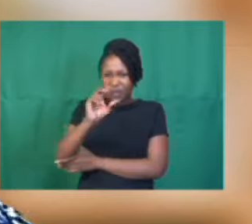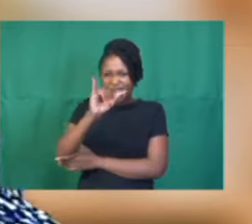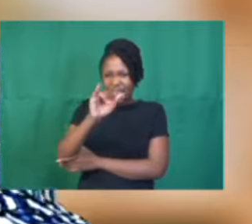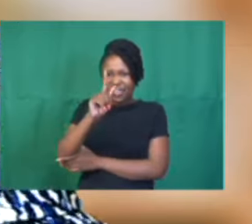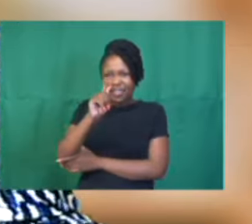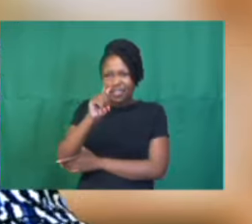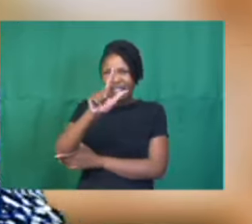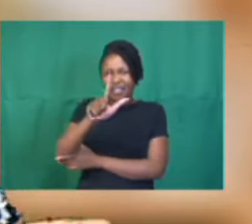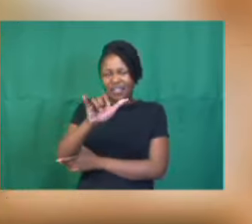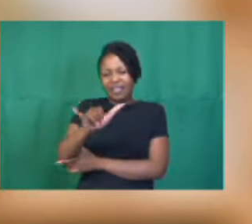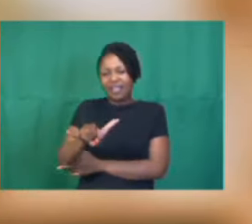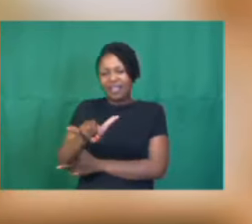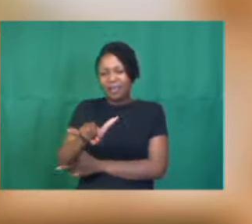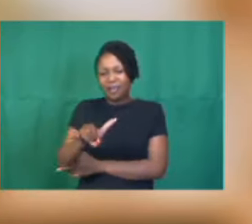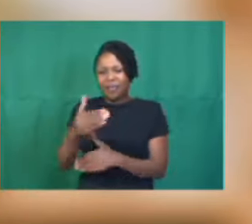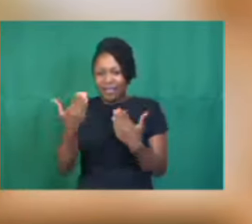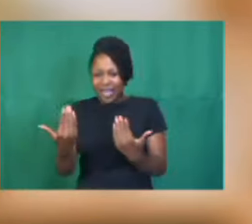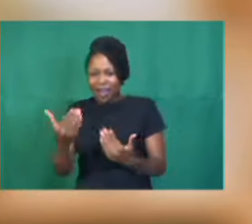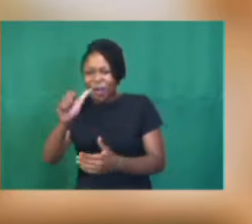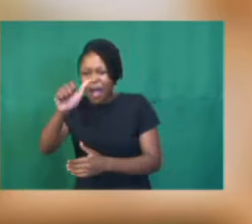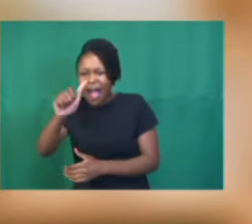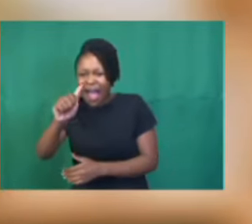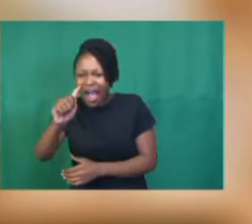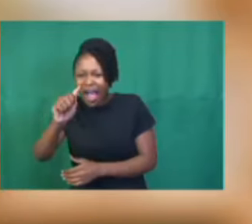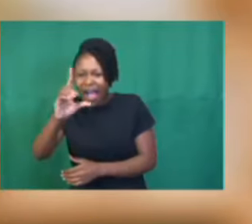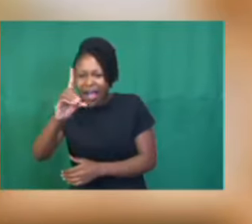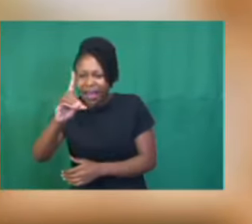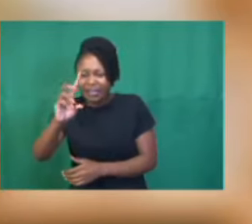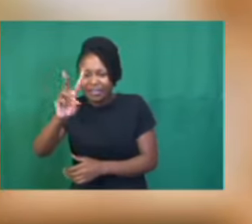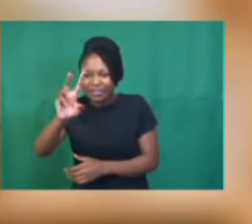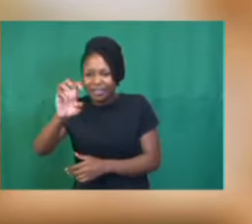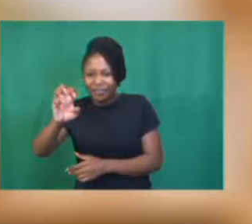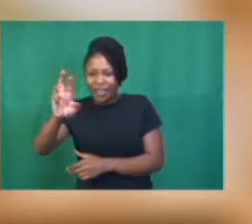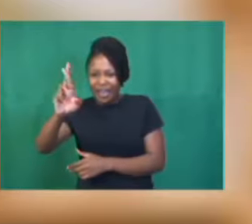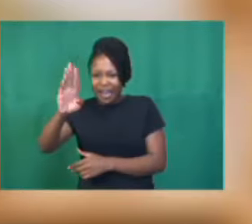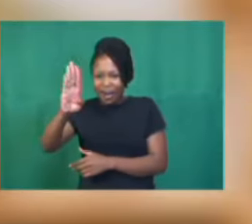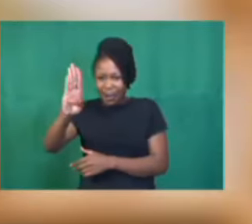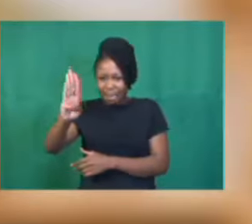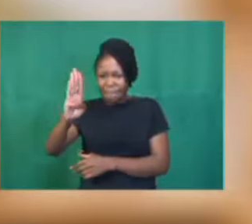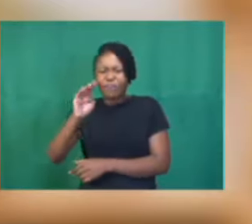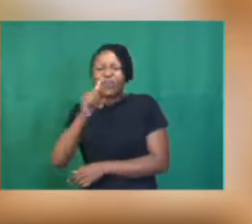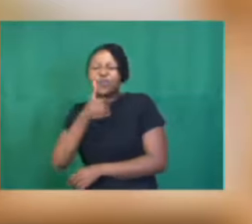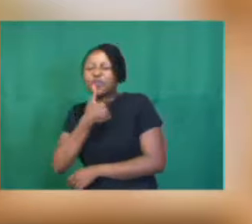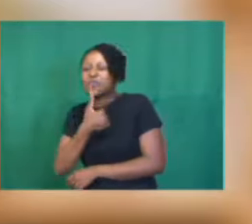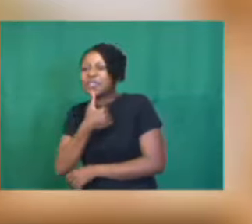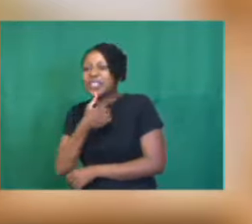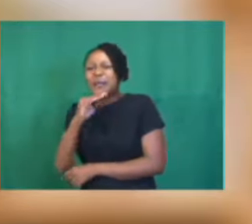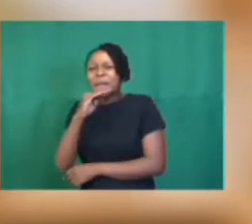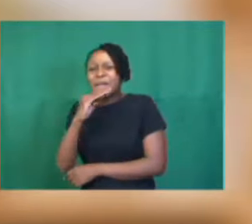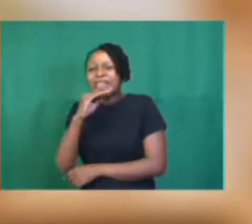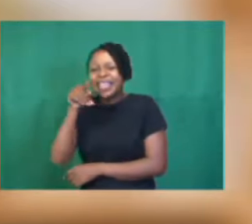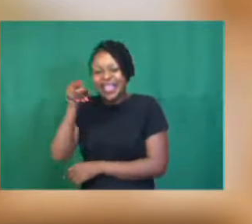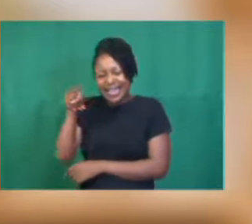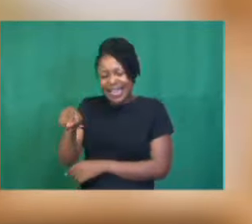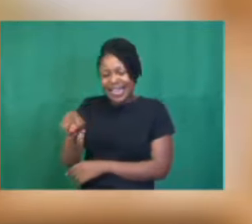way? An adverb is a word that describes a verb, that describes an adjective, that describes another